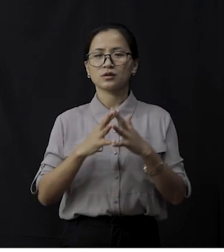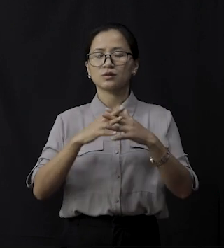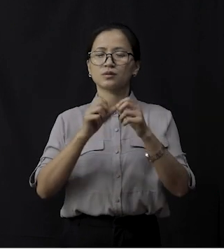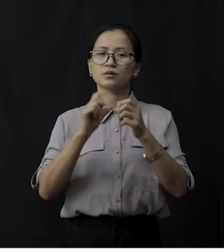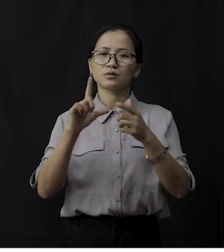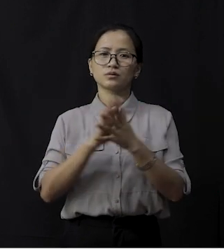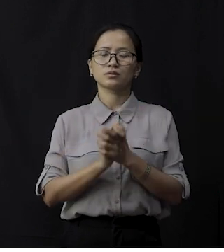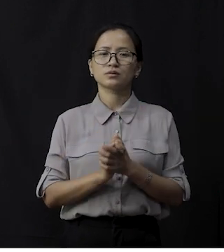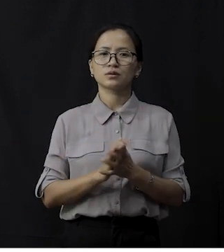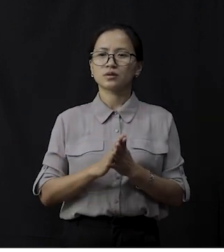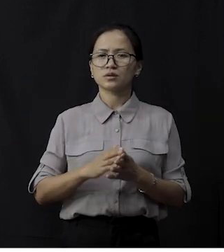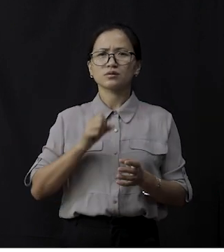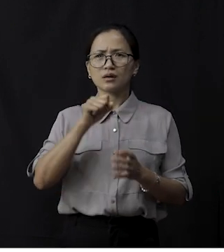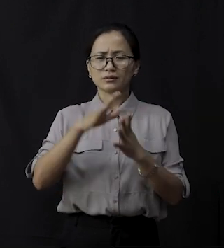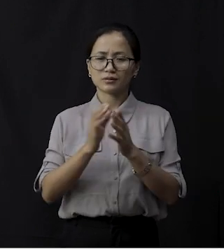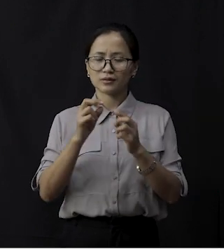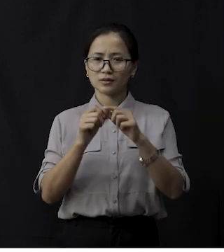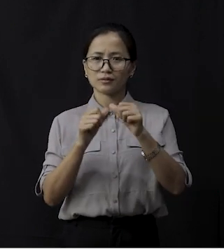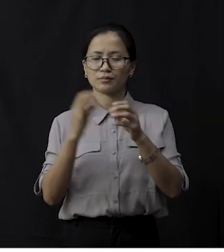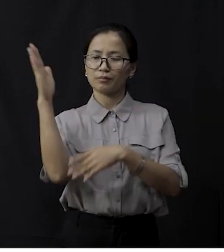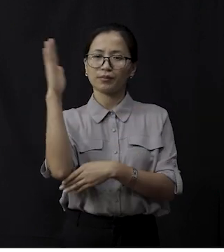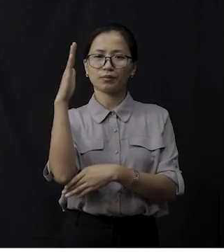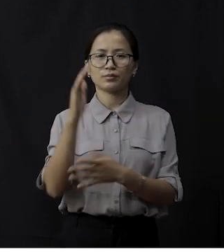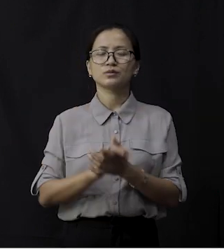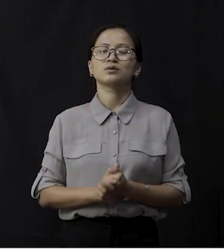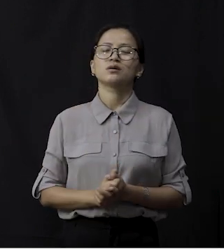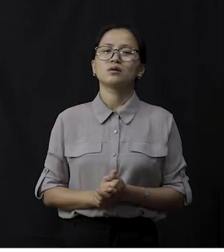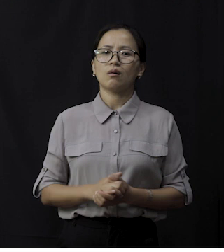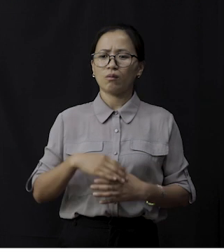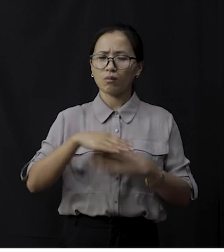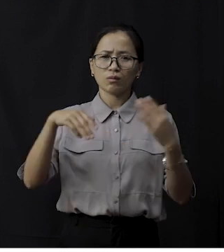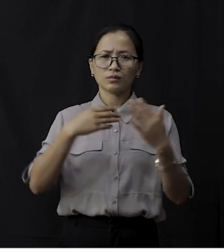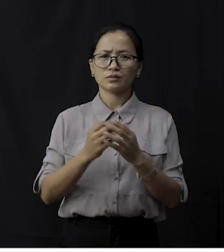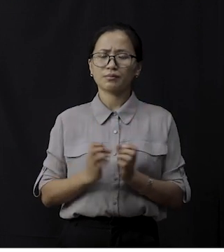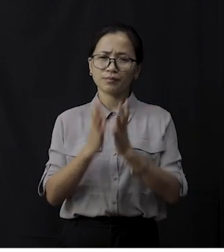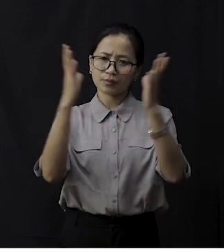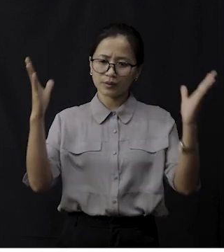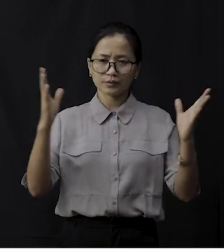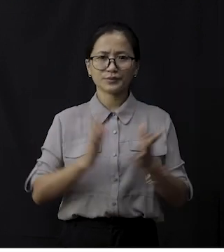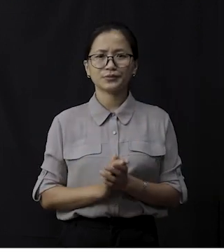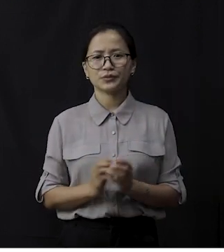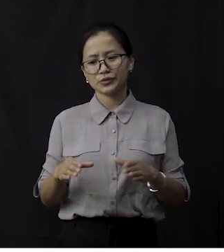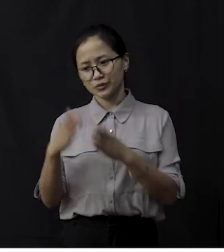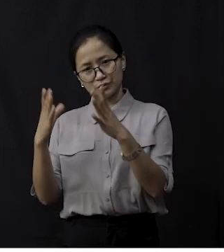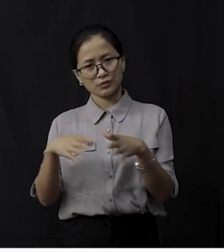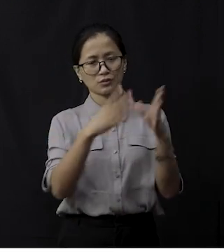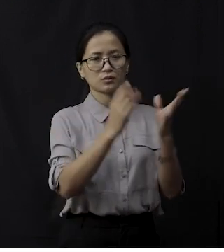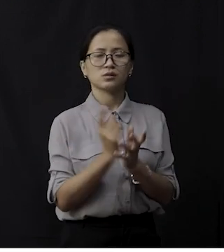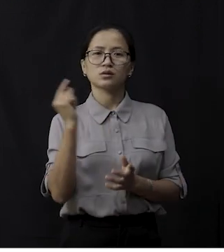walnut, alder tree, teak, bamboo, etc. All these many trees are made for